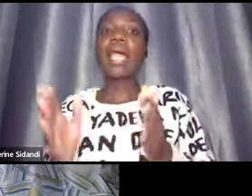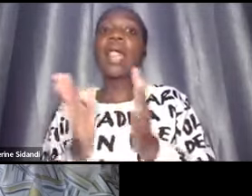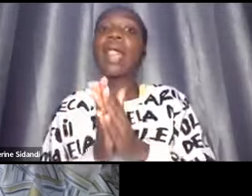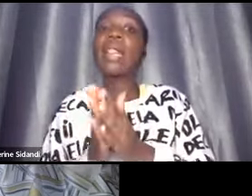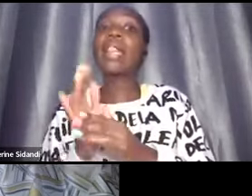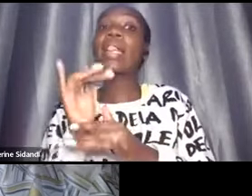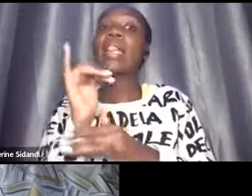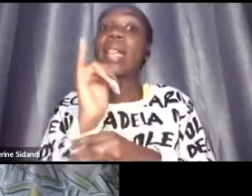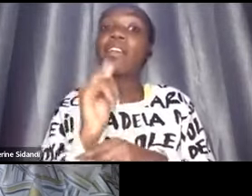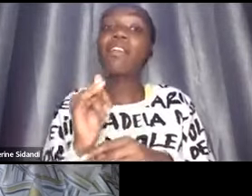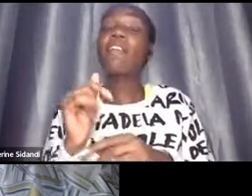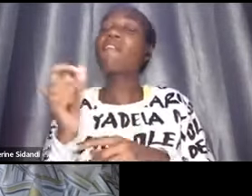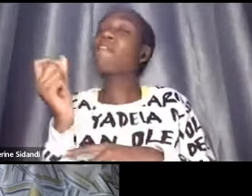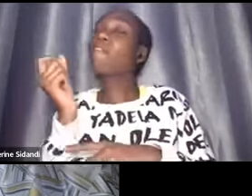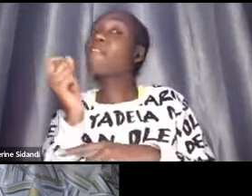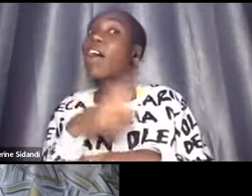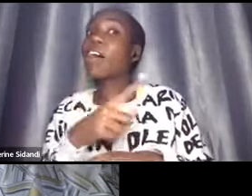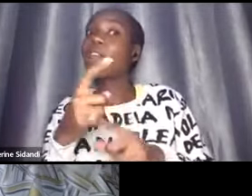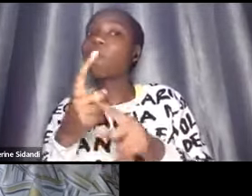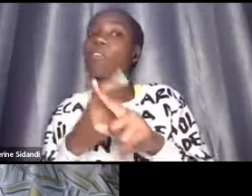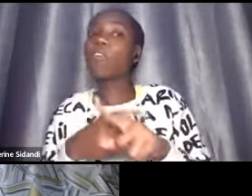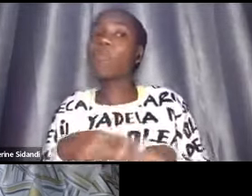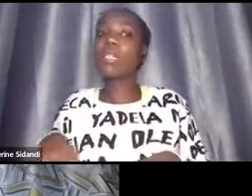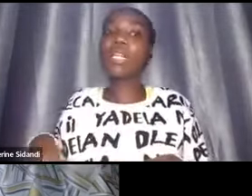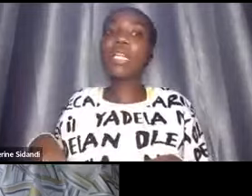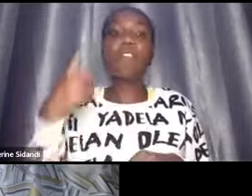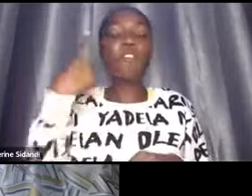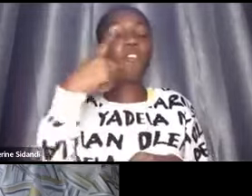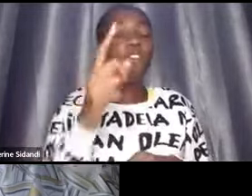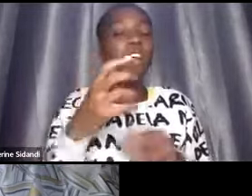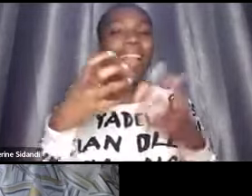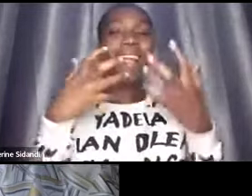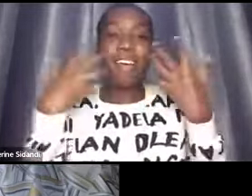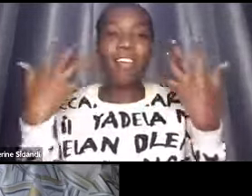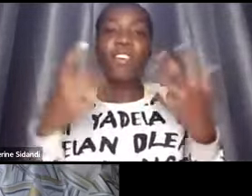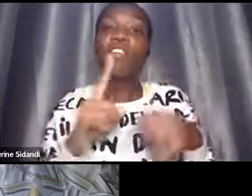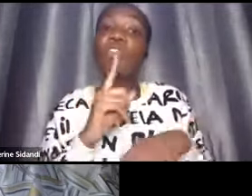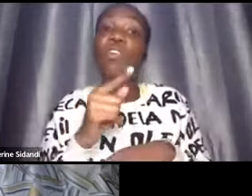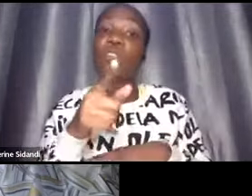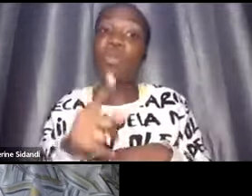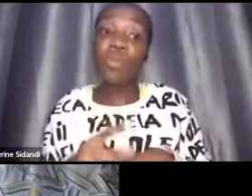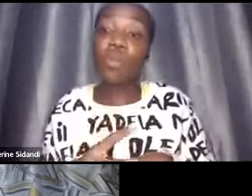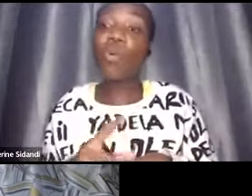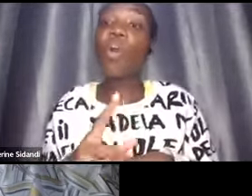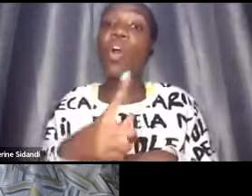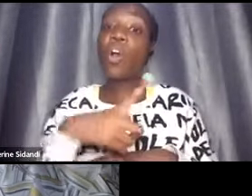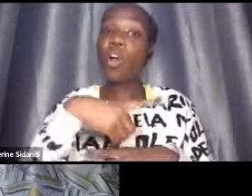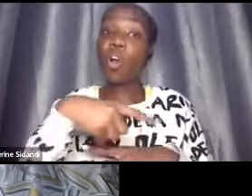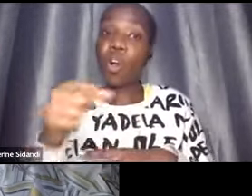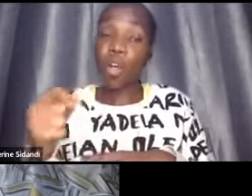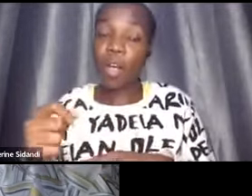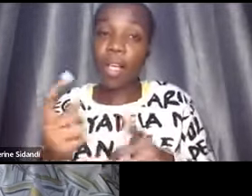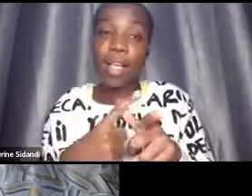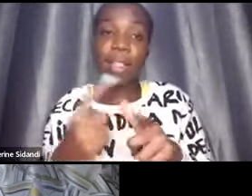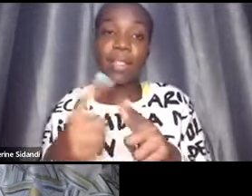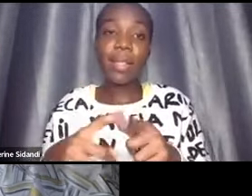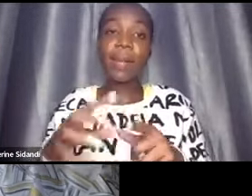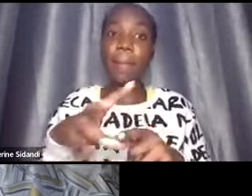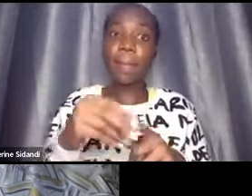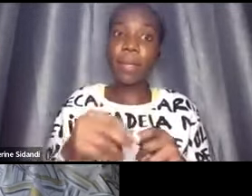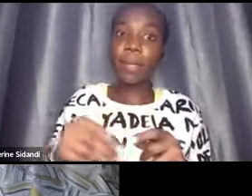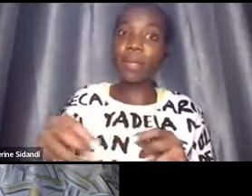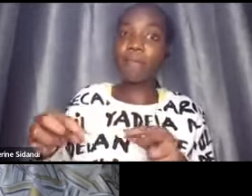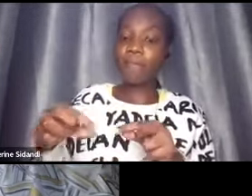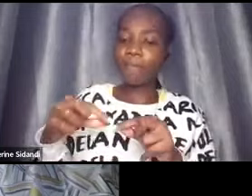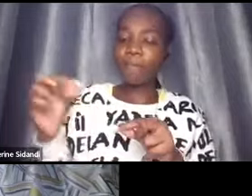tail of a lion. Go slowly next to the lion, take out the fur, Bring it, I'll mix it with the concoction and I'll soften your